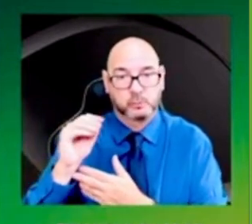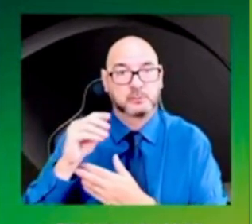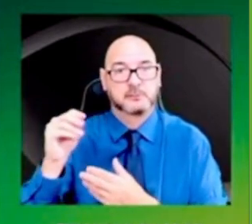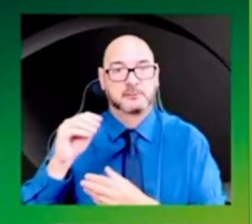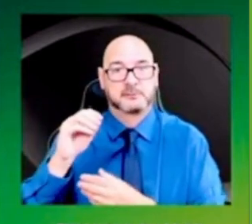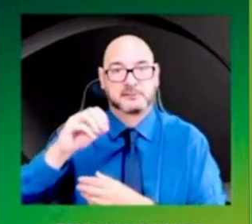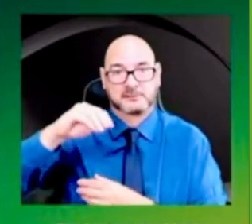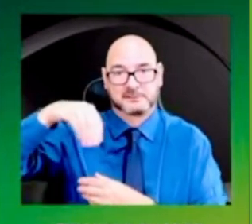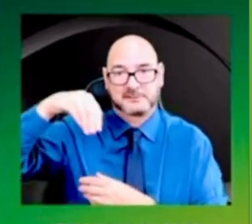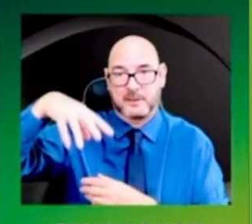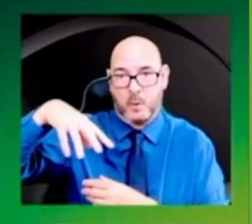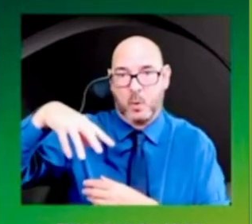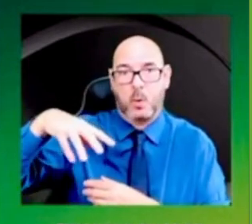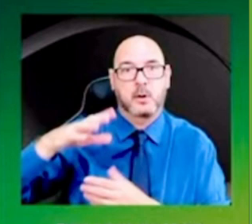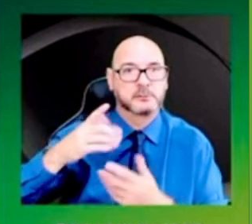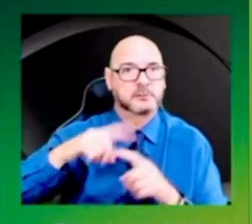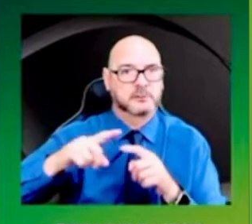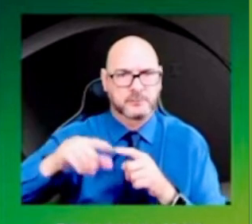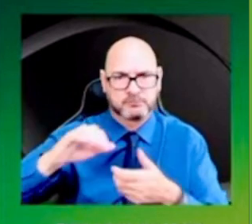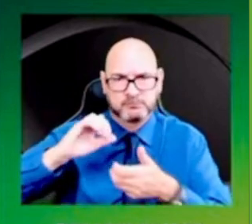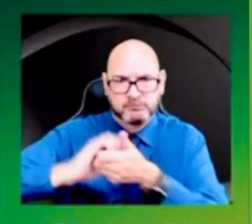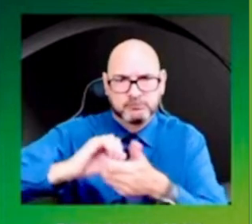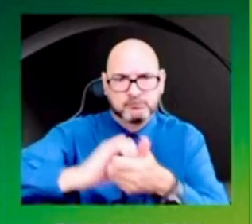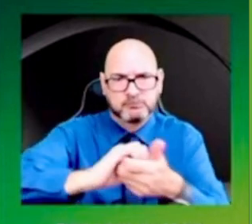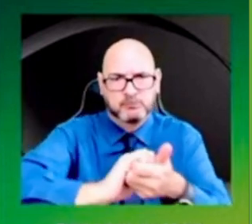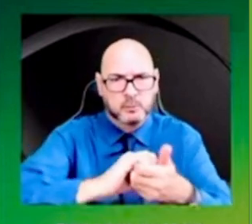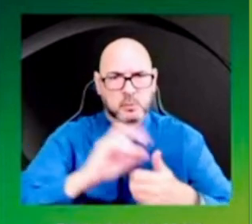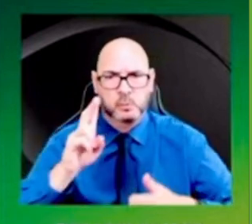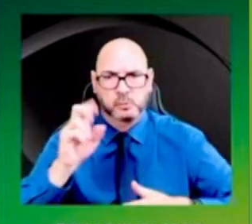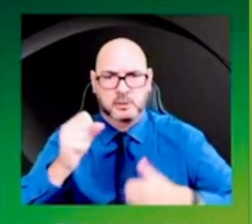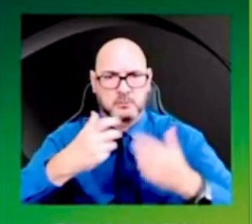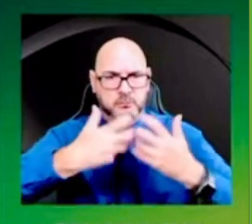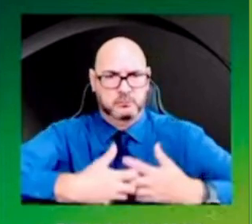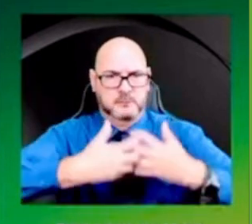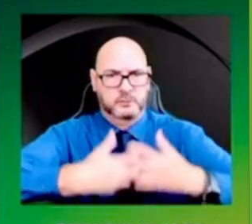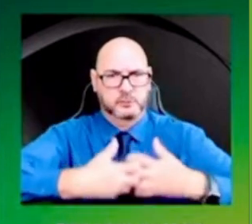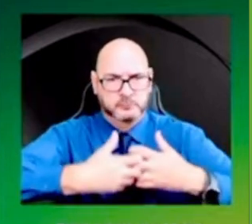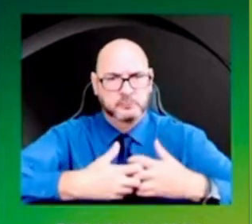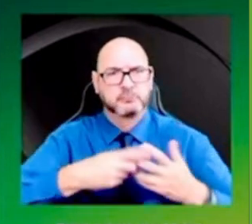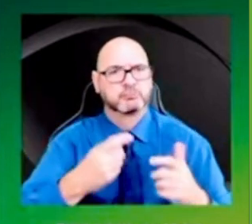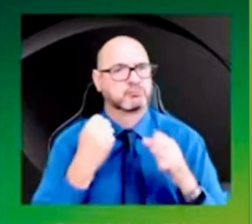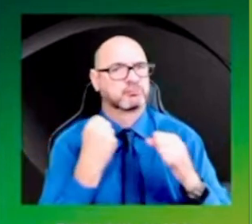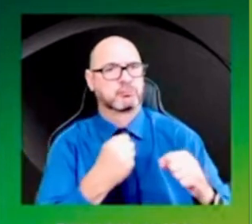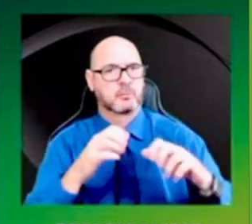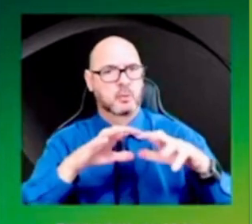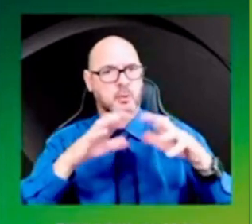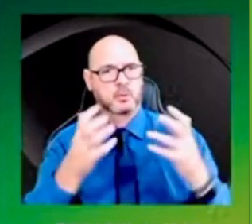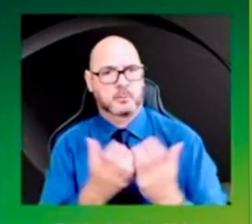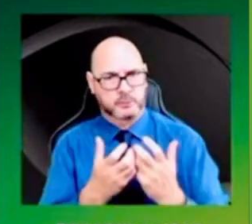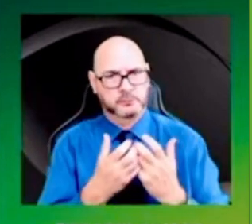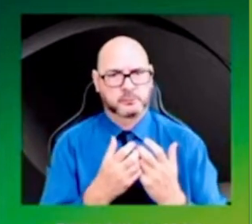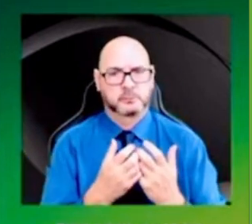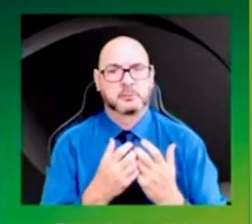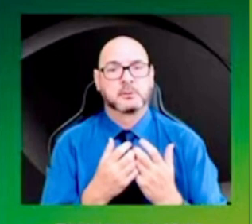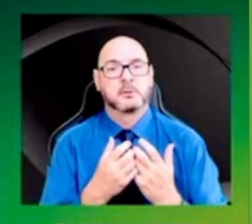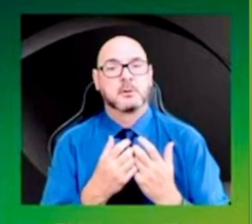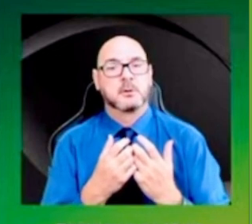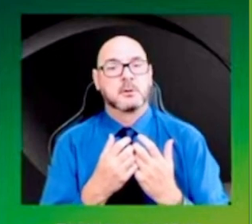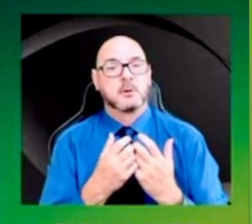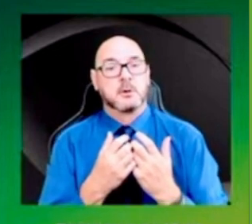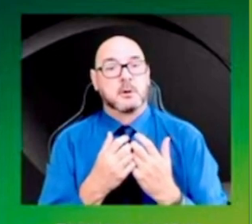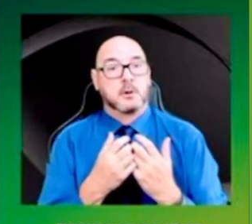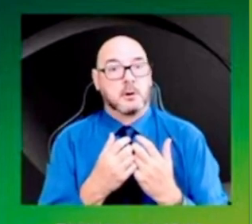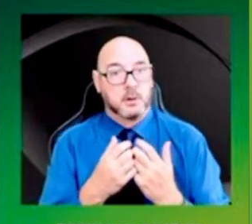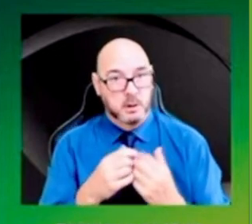U.S. manufacturing and to strengthen global supply chains. I launched an innovative public-private partnership to help address the